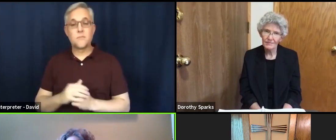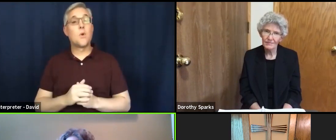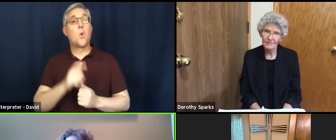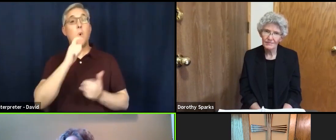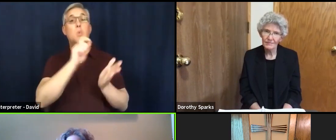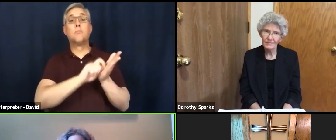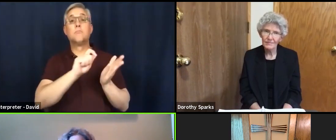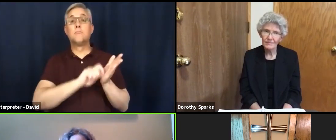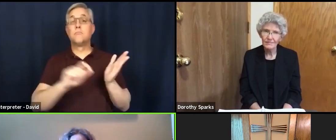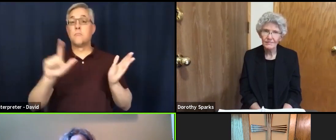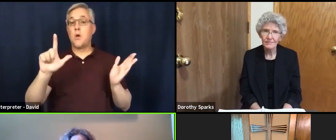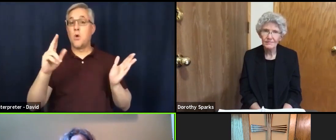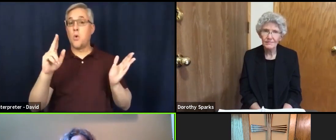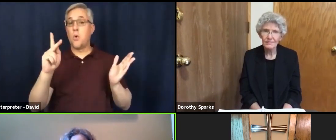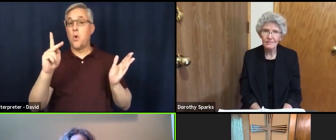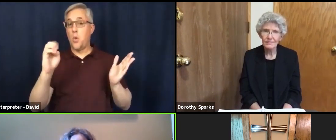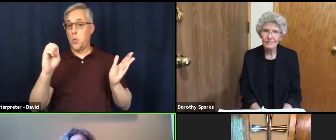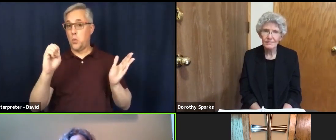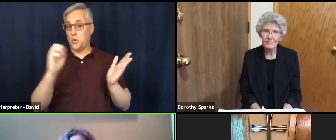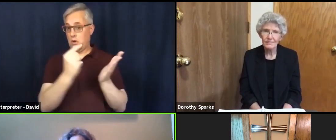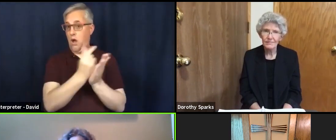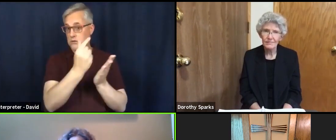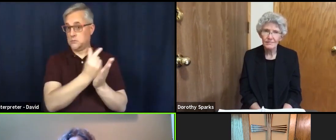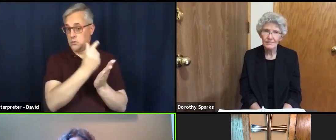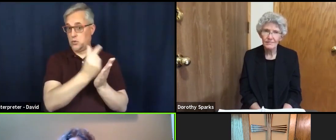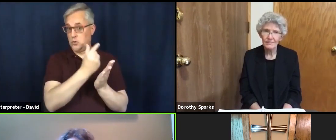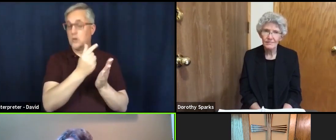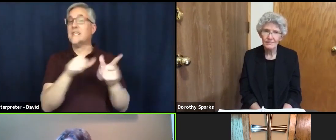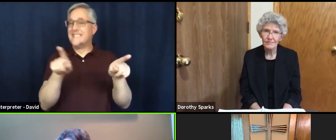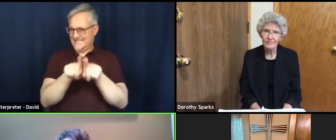person who wrote the Gospel of Luke.